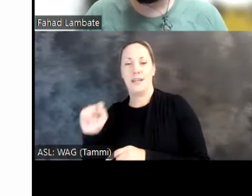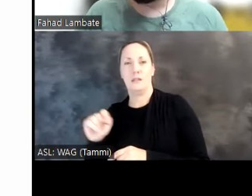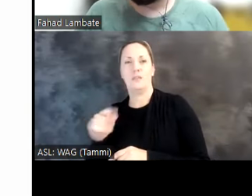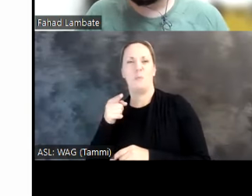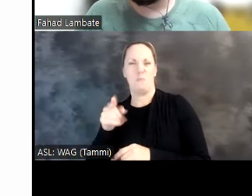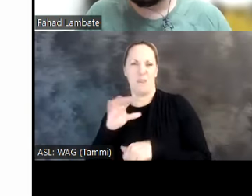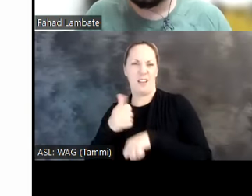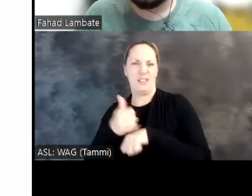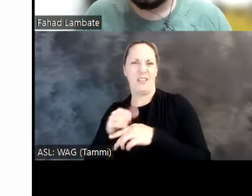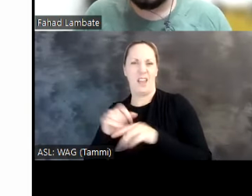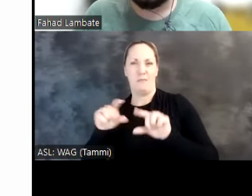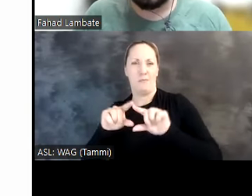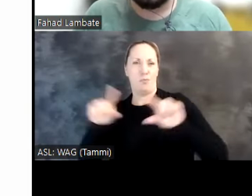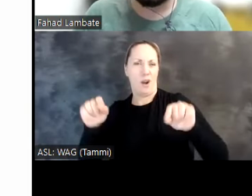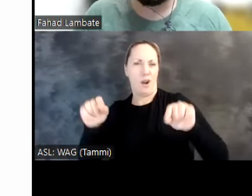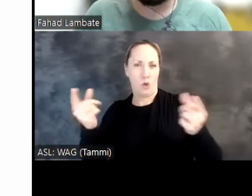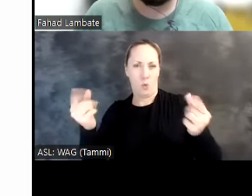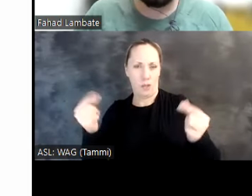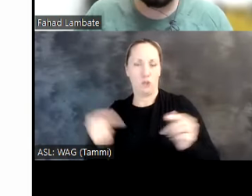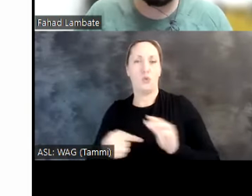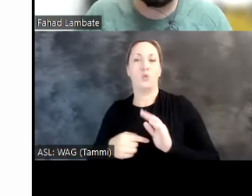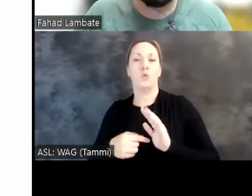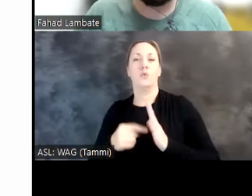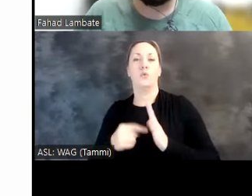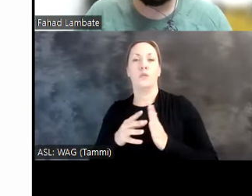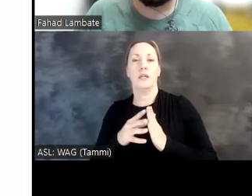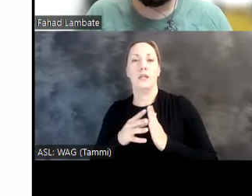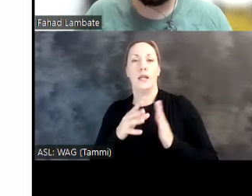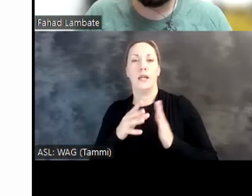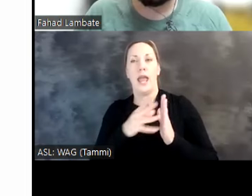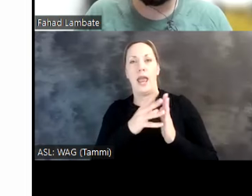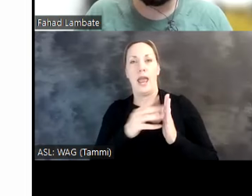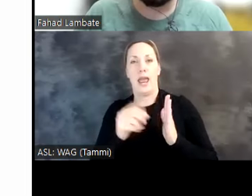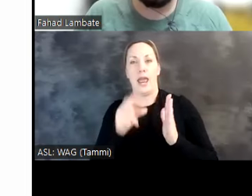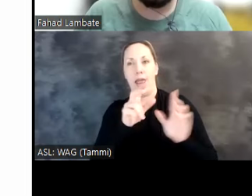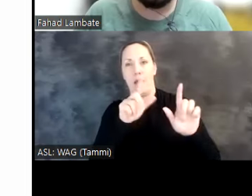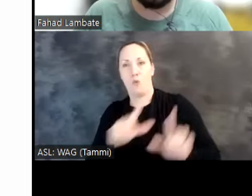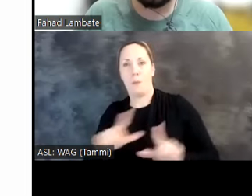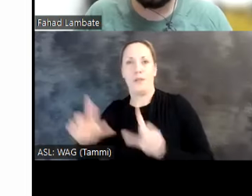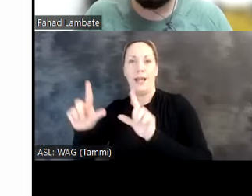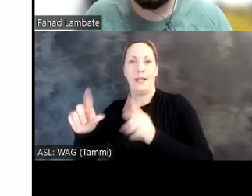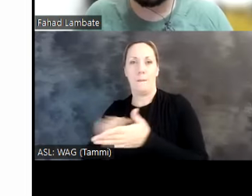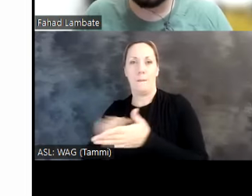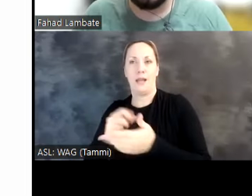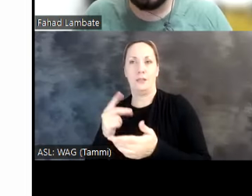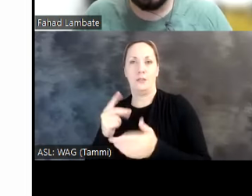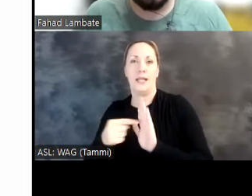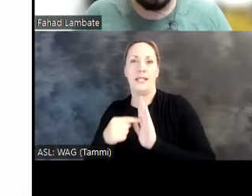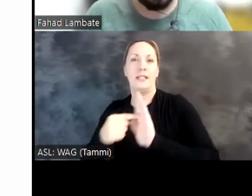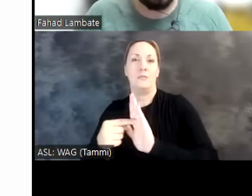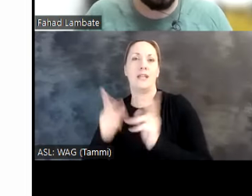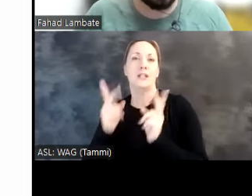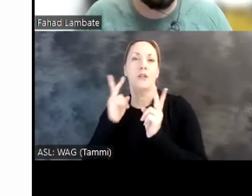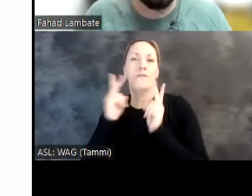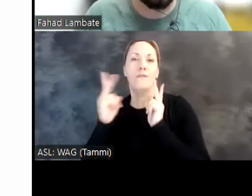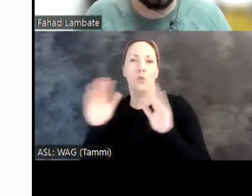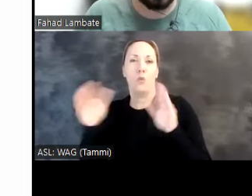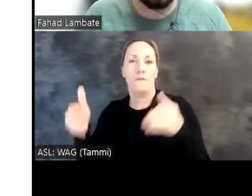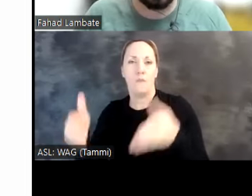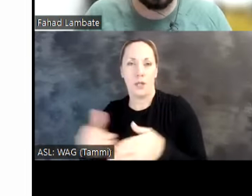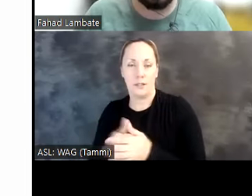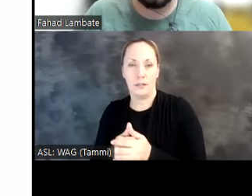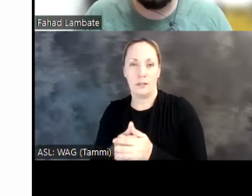it basically replicates it on the page and displays the visual focus. Coming to